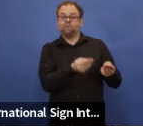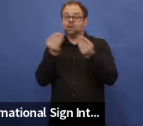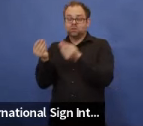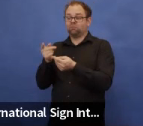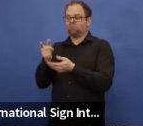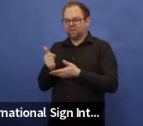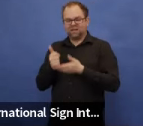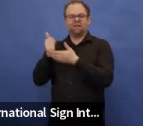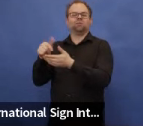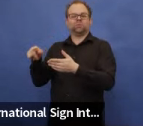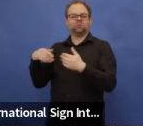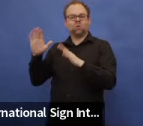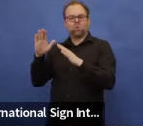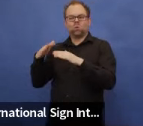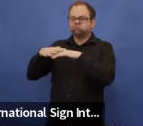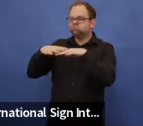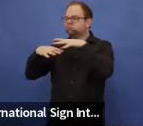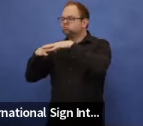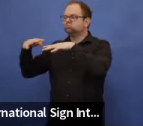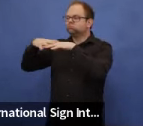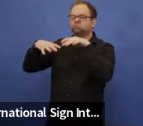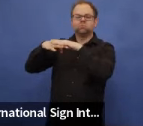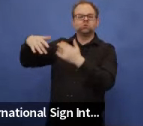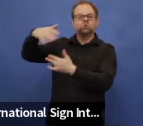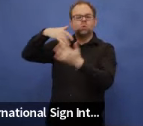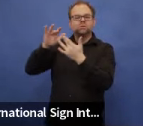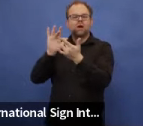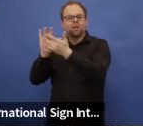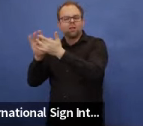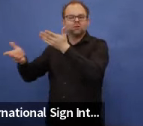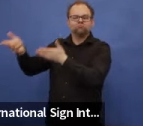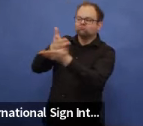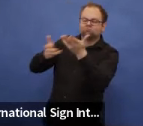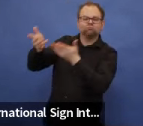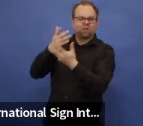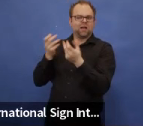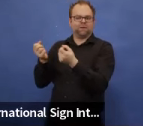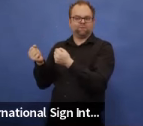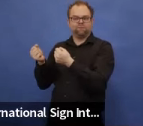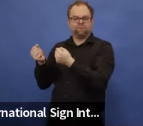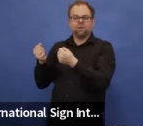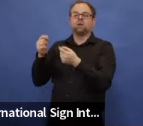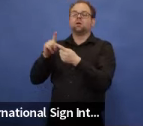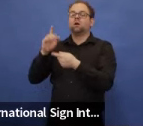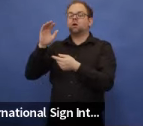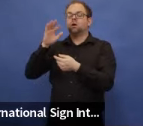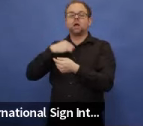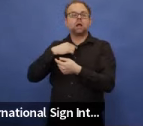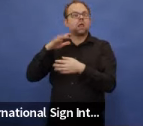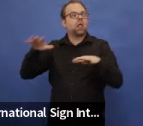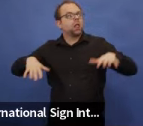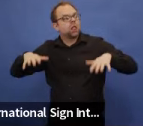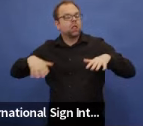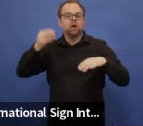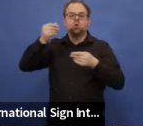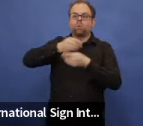also prevent exploitative relations with families and employers.